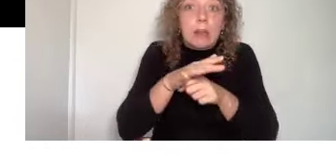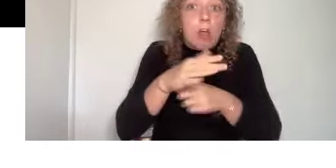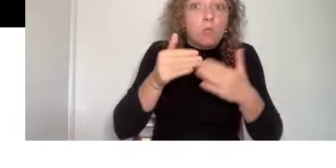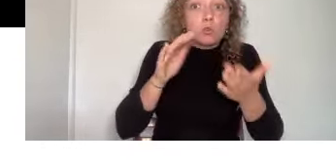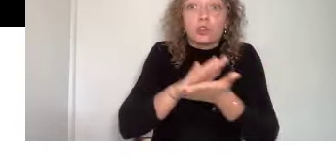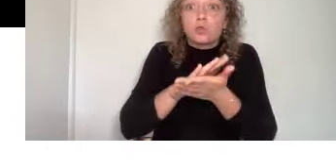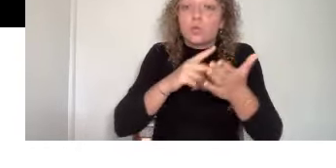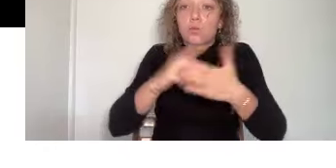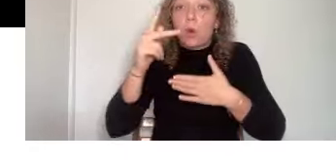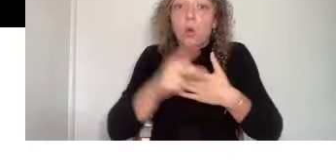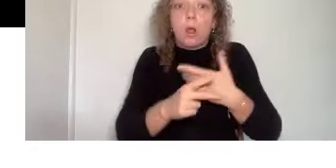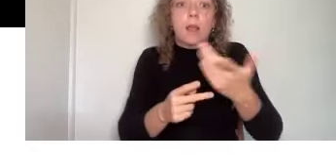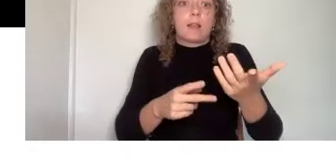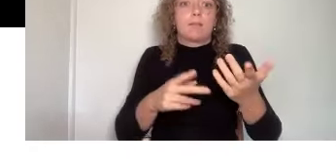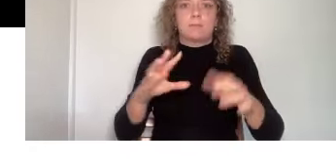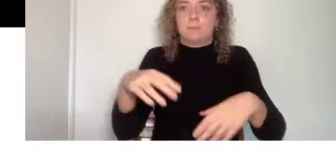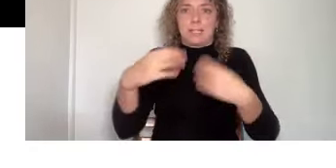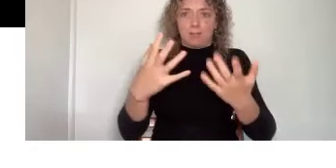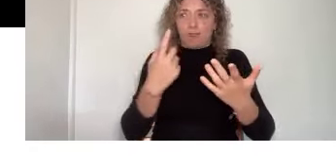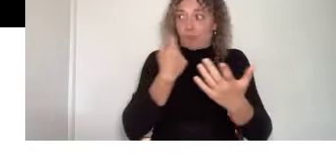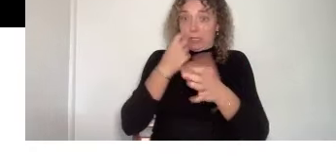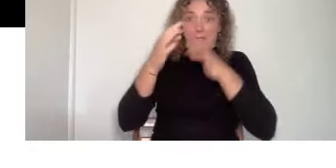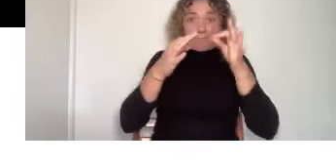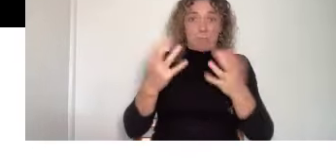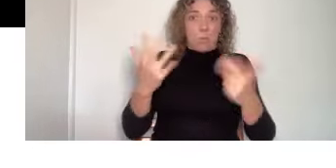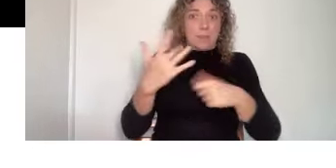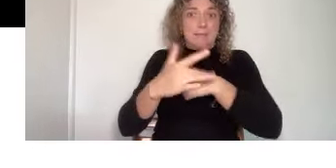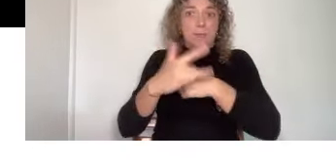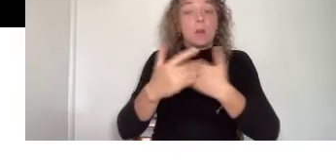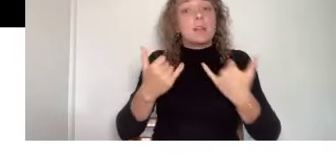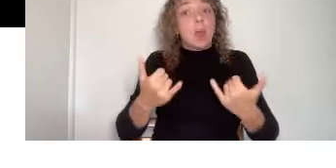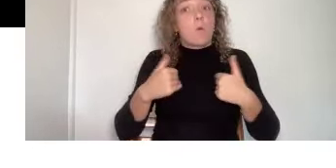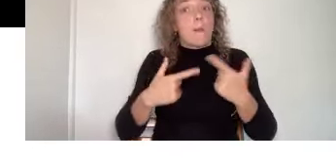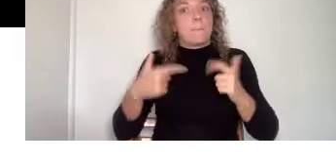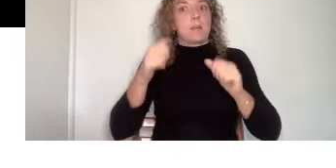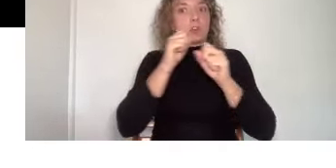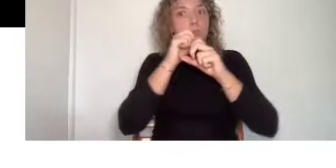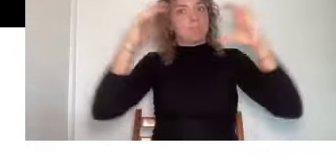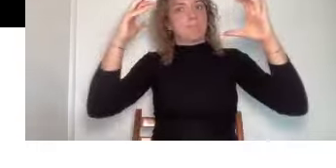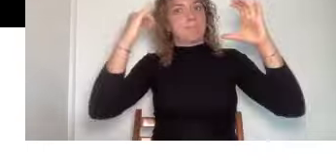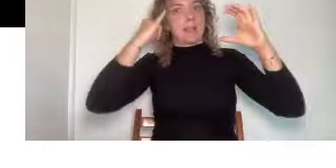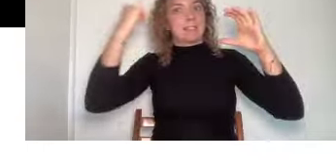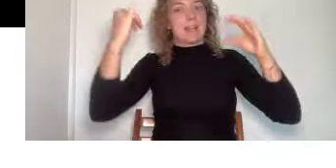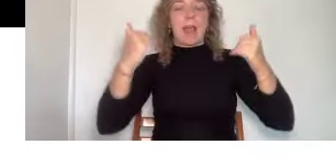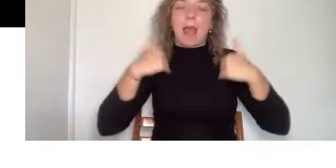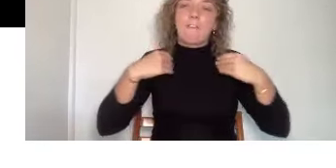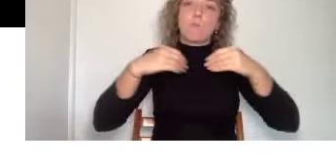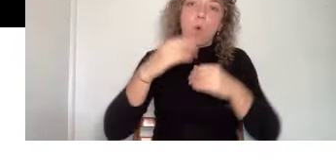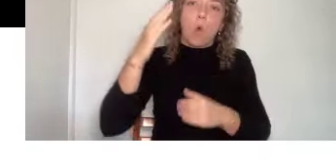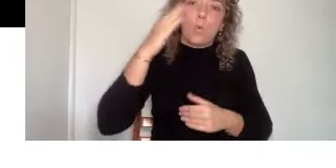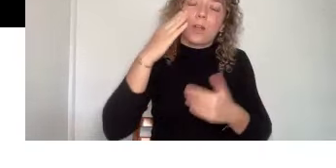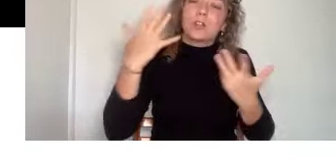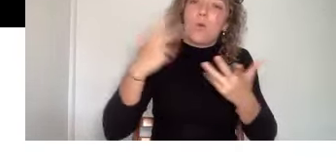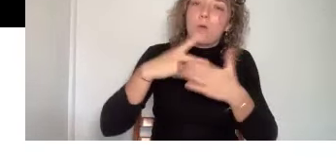Kirsten give you sort of all in a nutshell of what's available. Now we may have bigger ideas, right? We might have more awareness of what